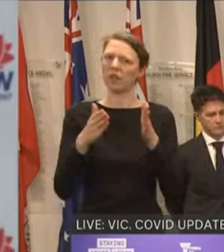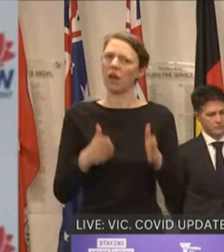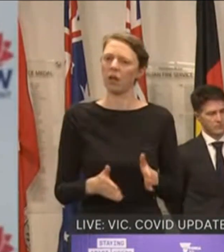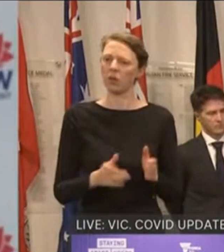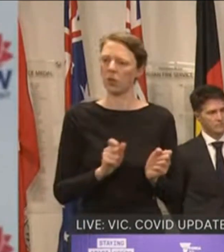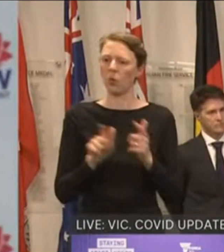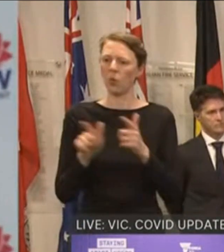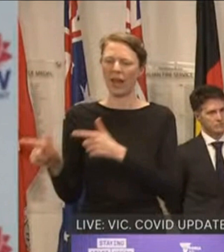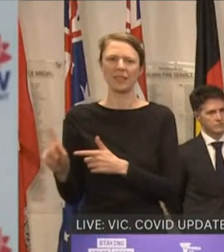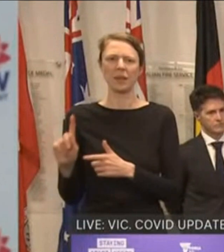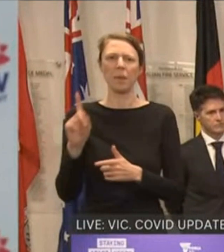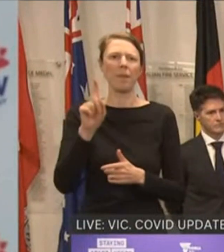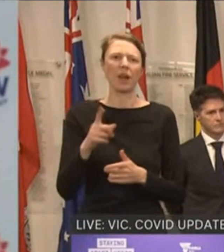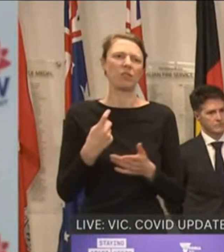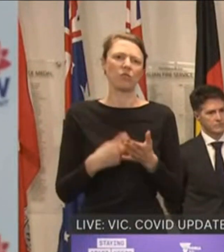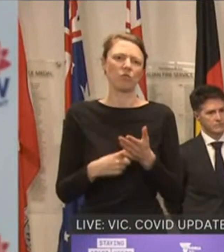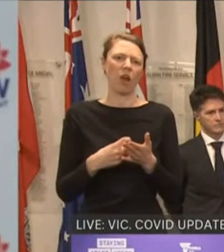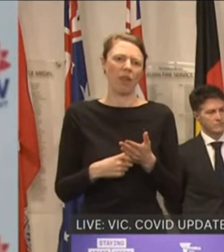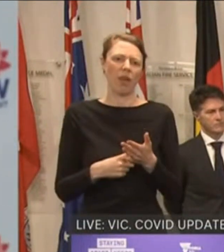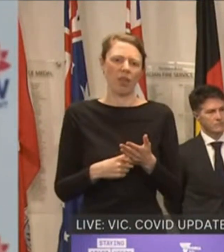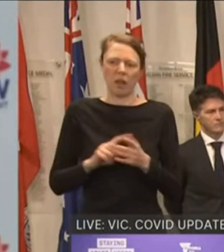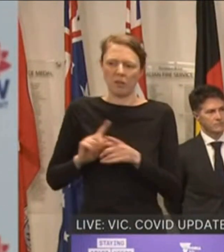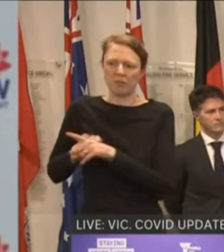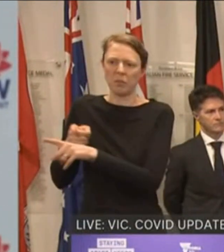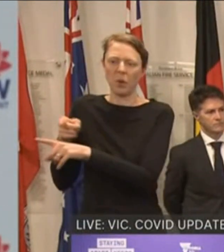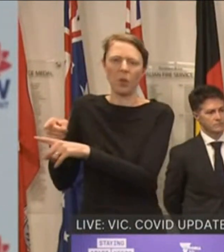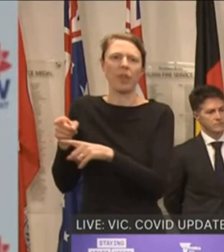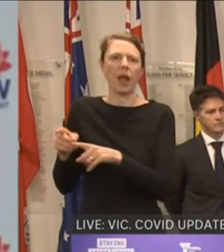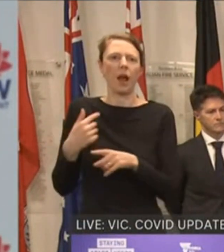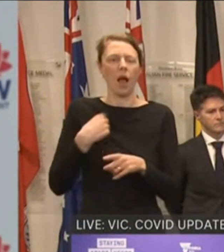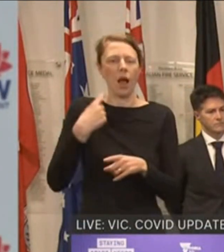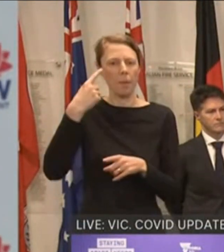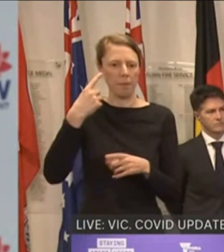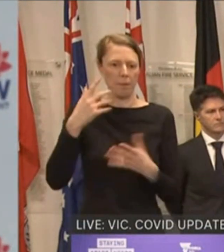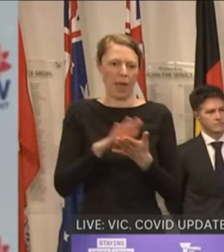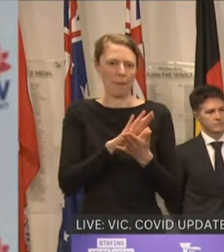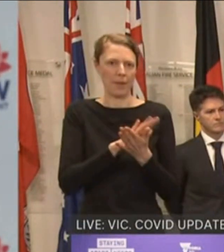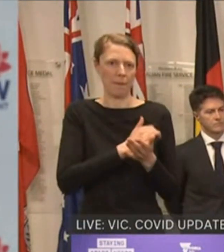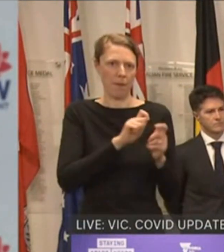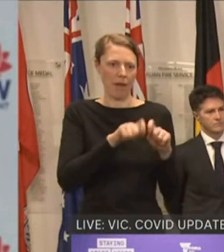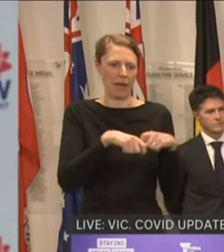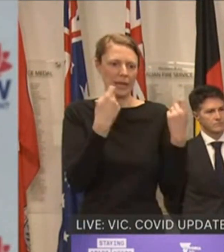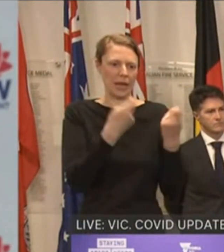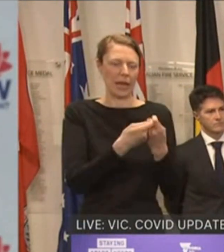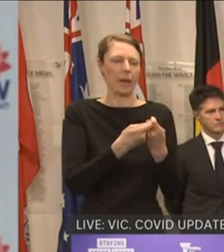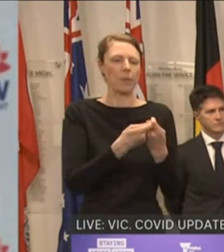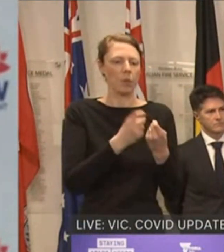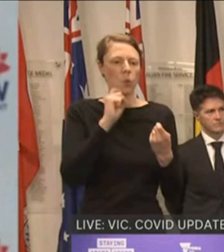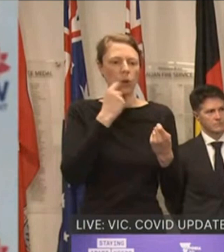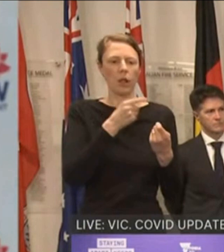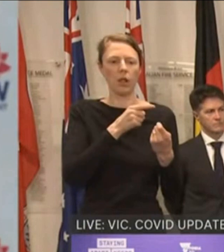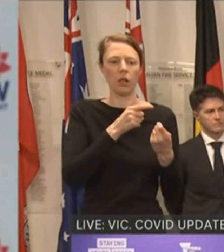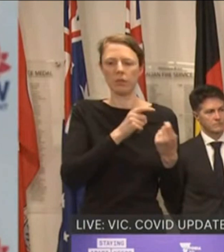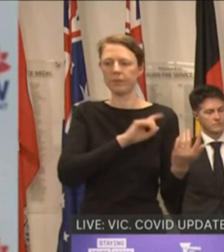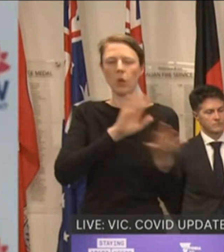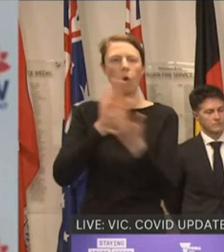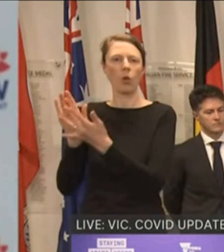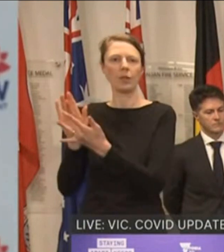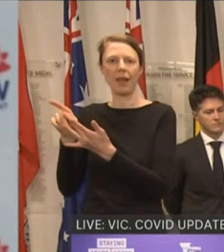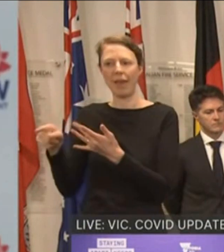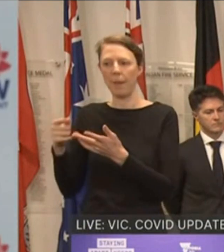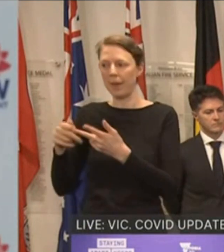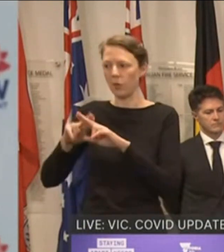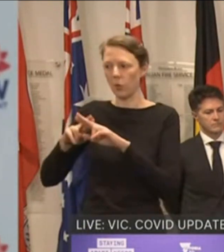I know that you addressed the use of CCTV. There is a section of the Privacy Act that allows for the use of CCTV